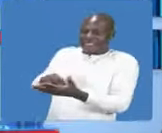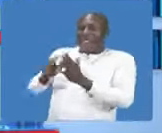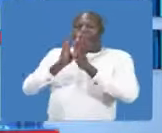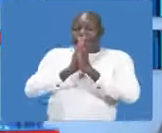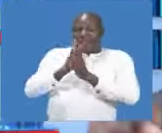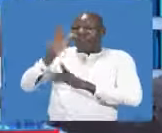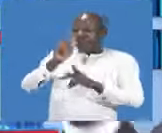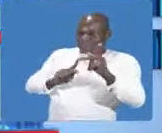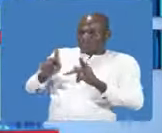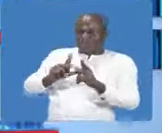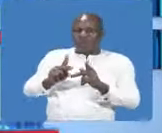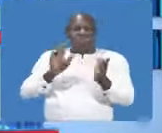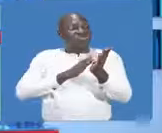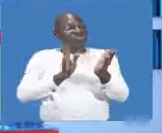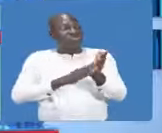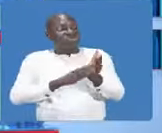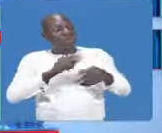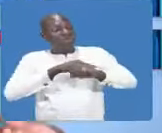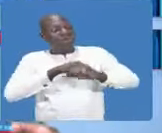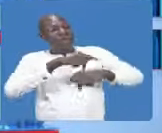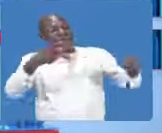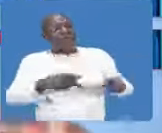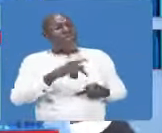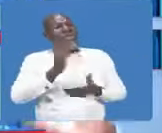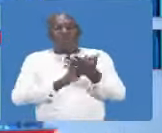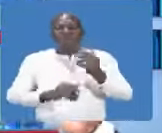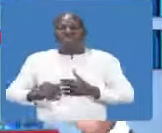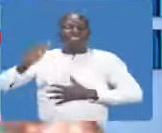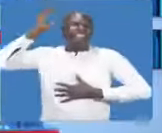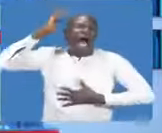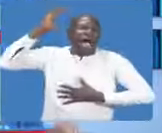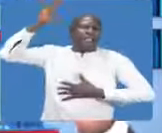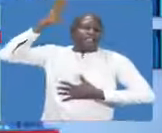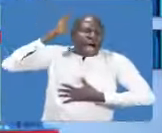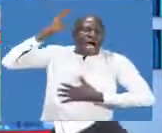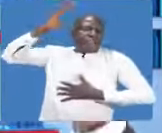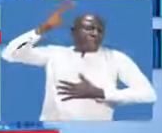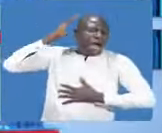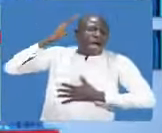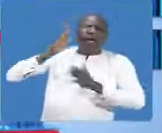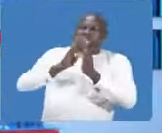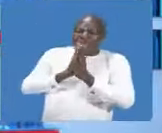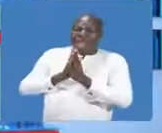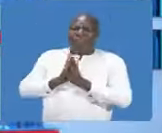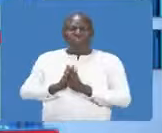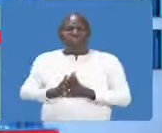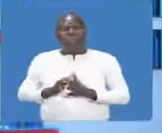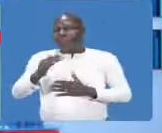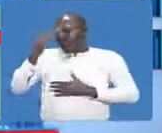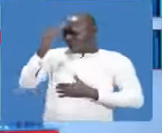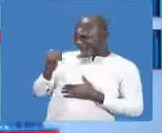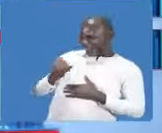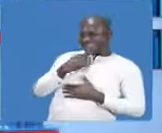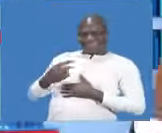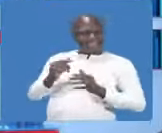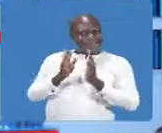se ameka sei ko school park bi so abrantie bi ani abreden den di ha ha achemrantie bi di na chi ade asem